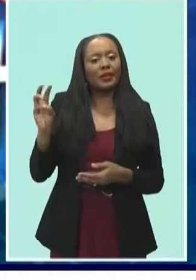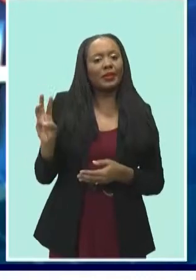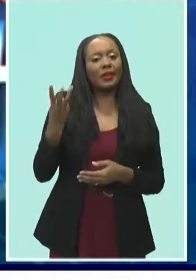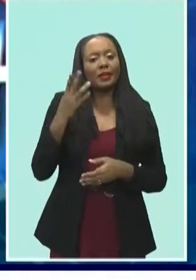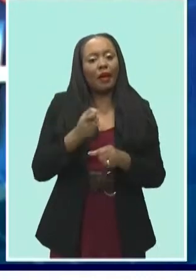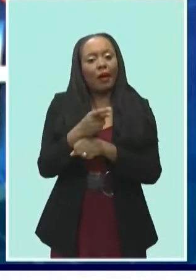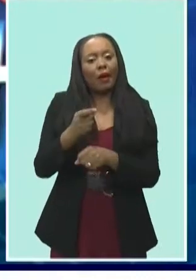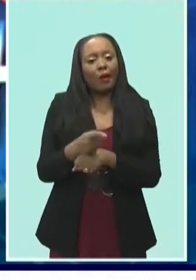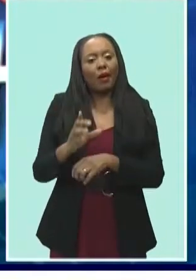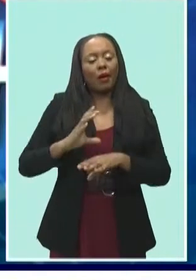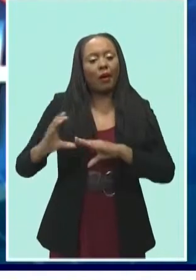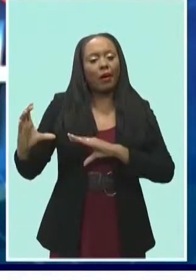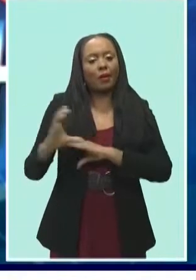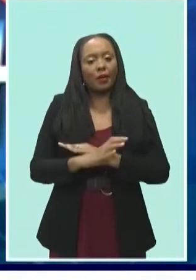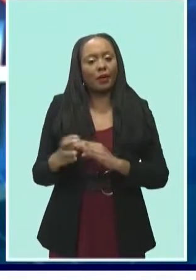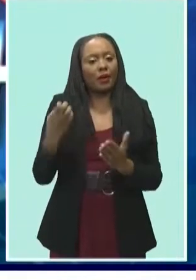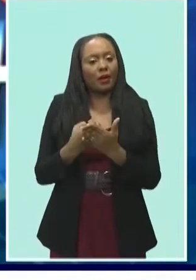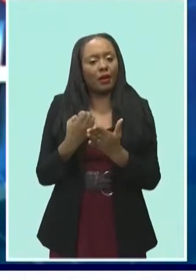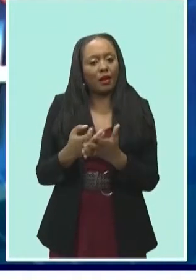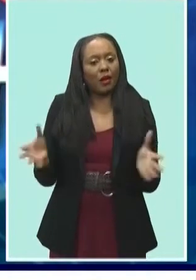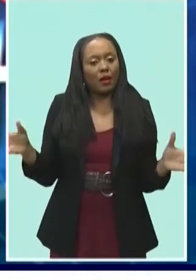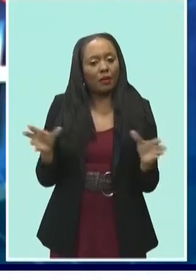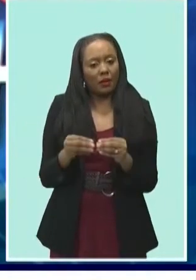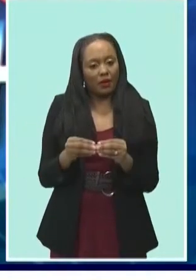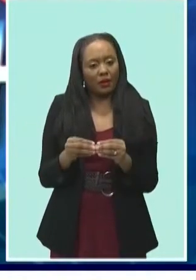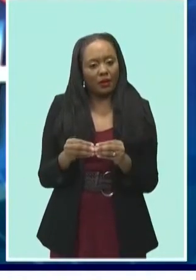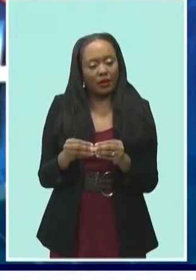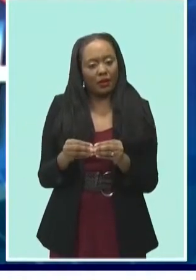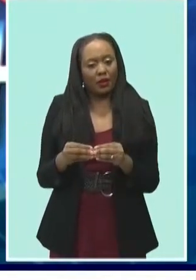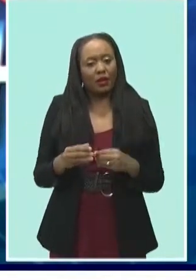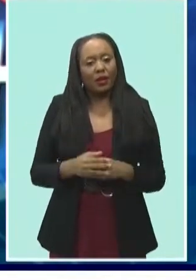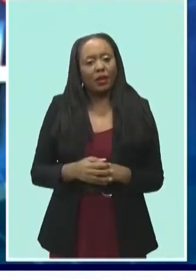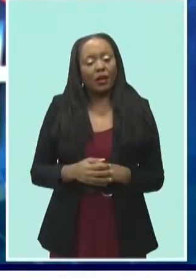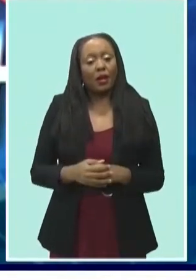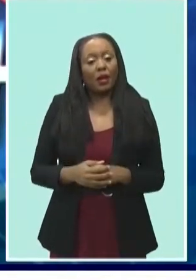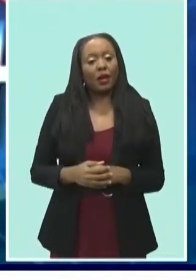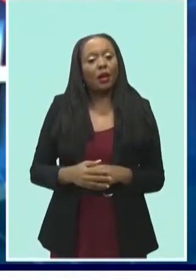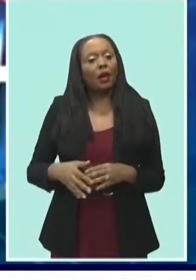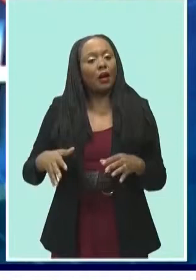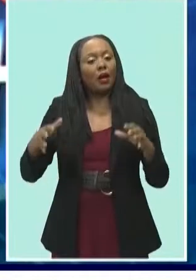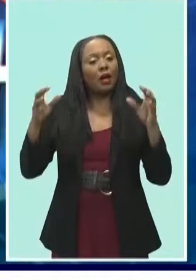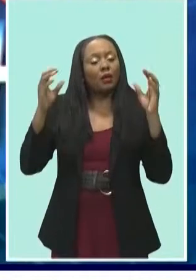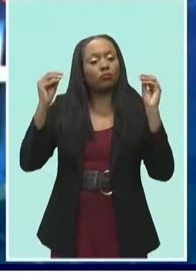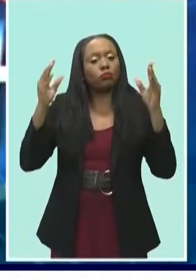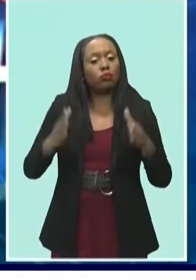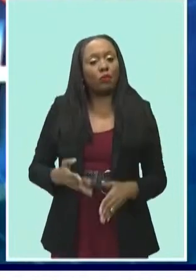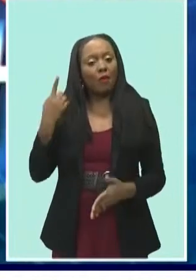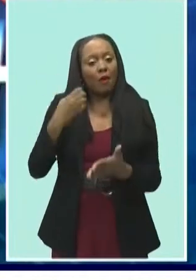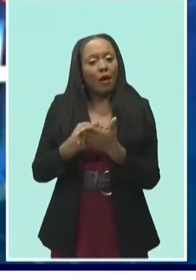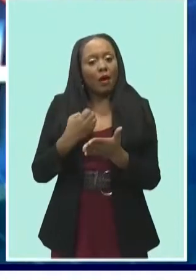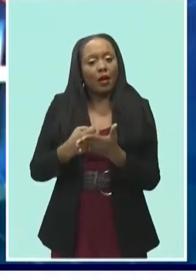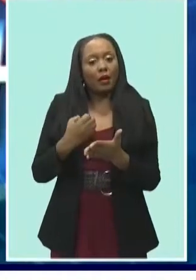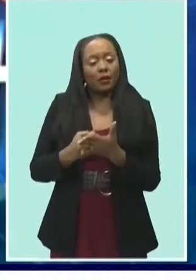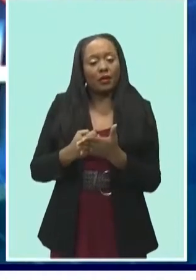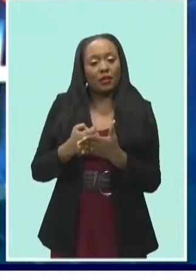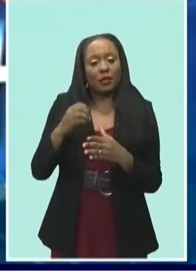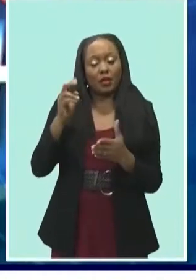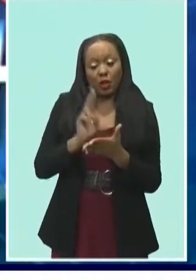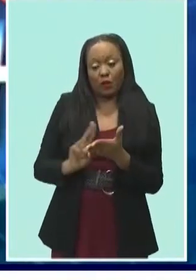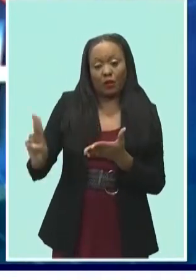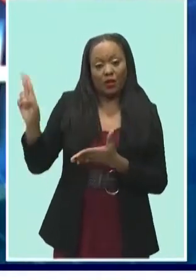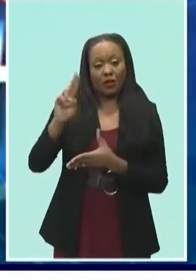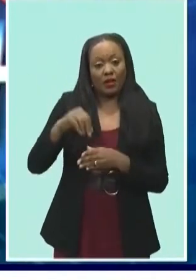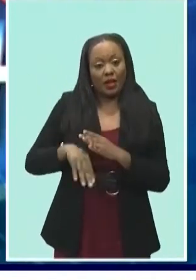Economic Forum, featuring distinguished visiting fellow and professor of economics at the University of Michigan, Dr. Linda Tissar. Now,